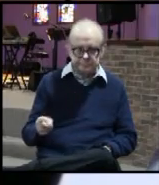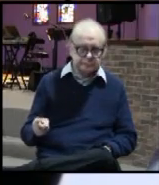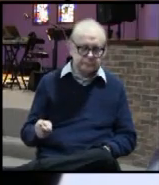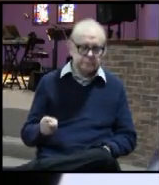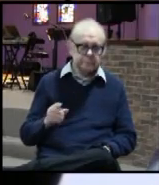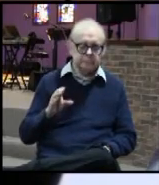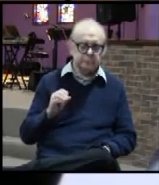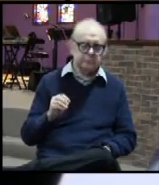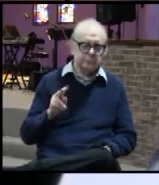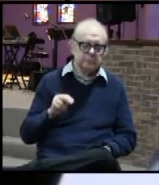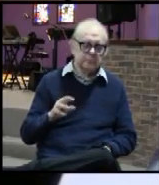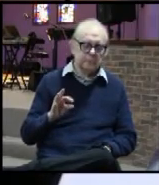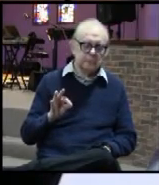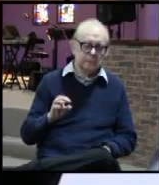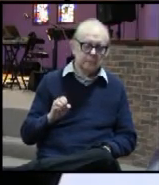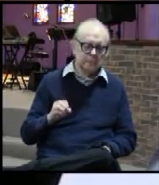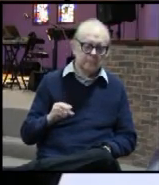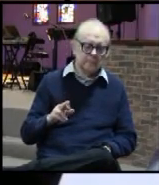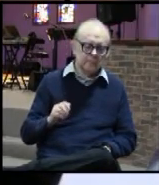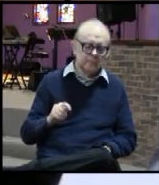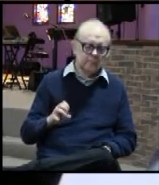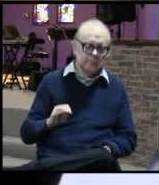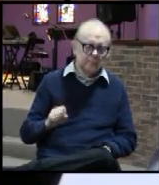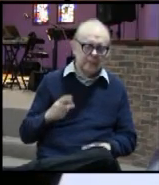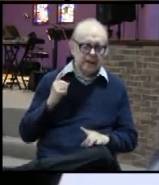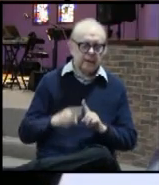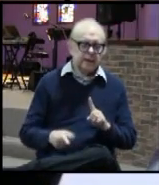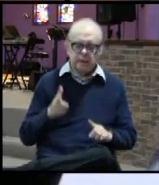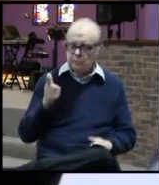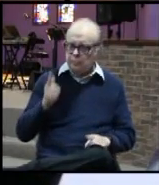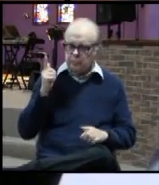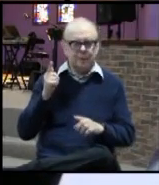Confederates couldn't hit an elephant at this distance."